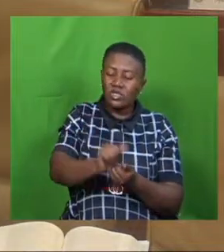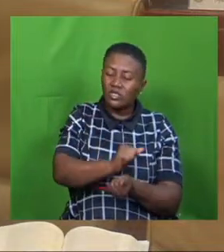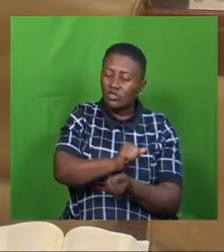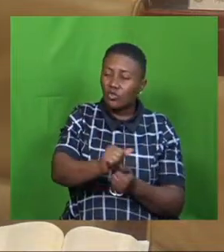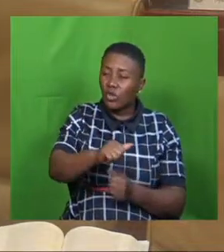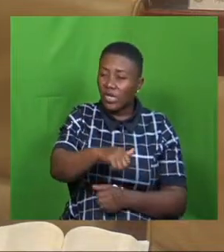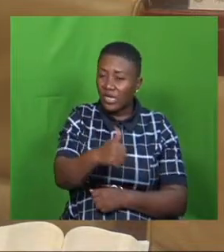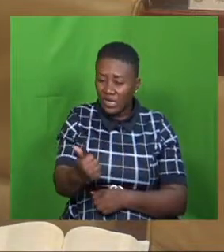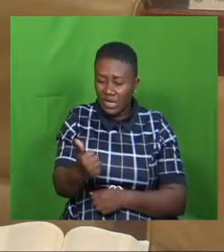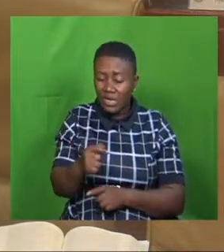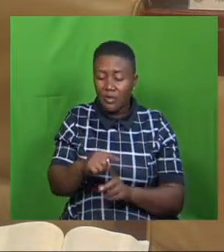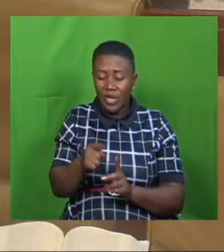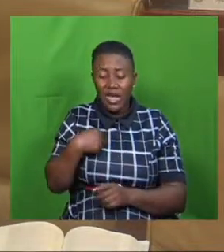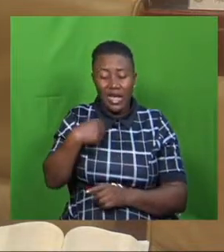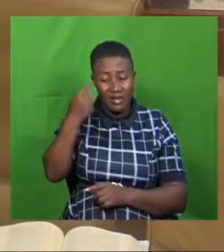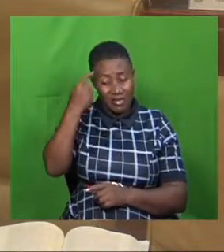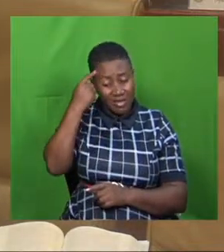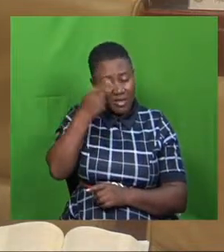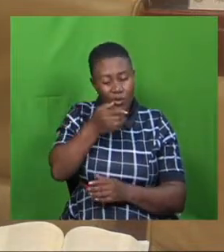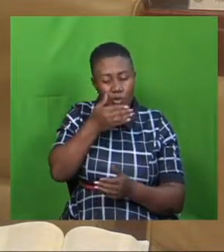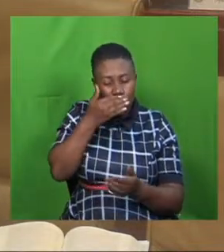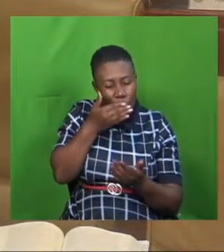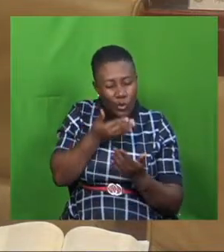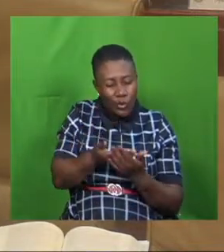eminently sensible that